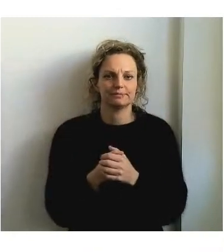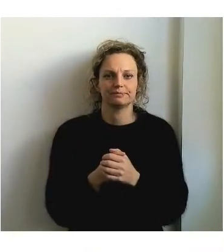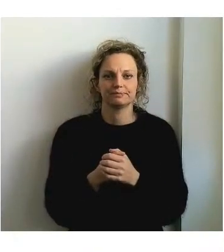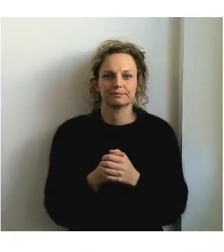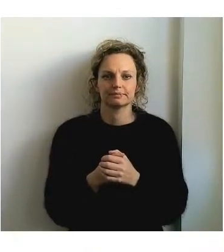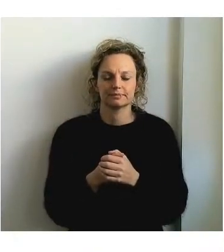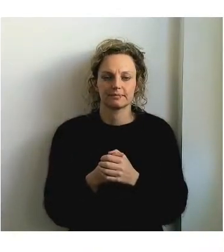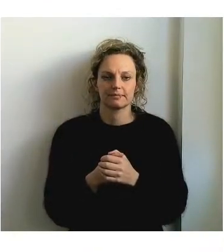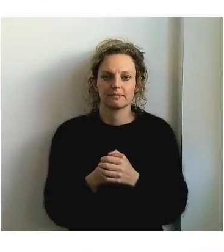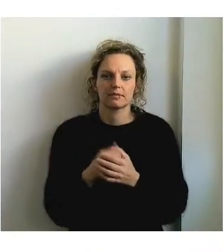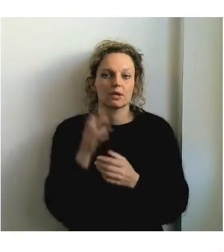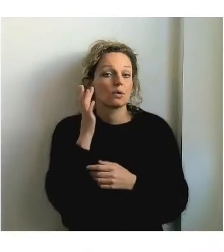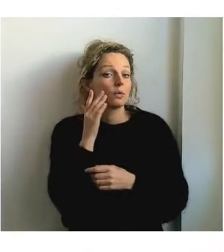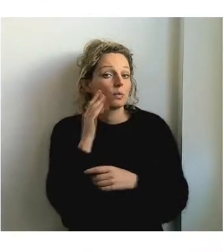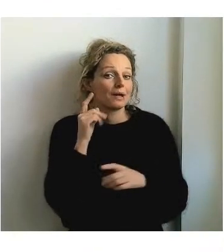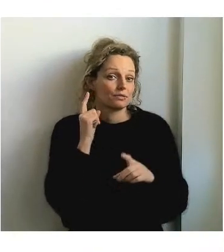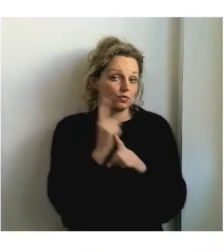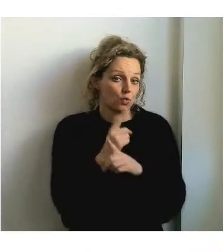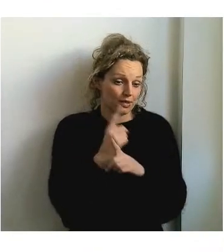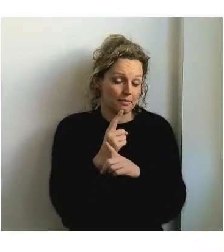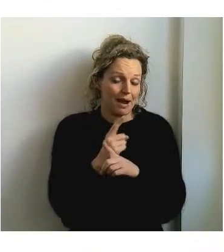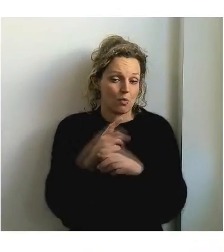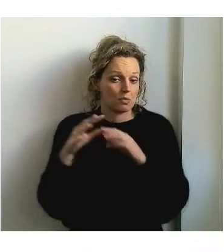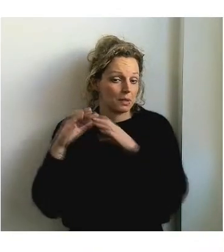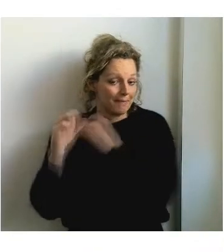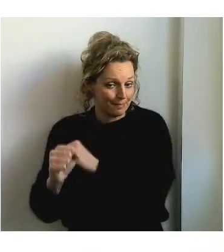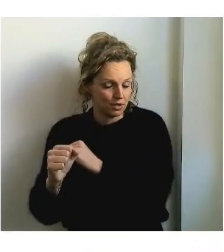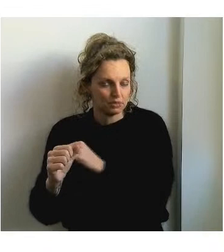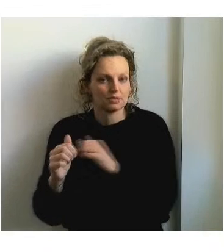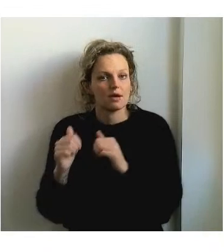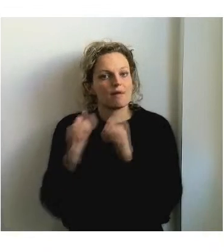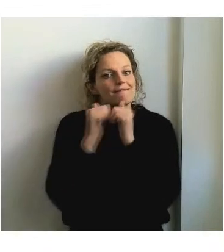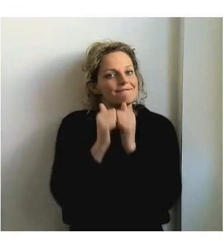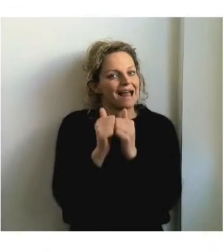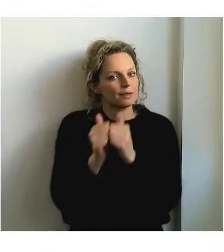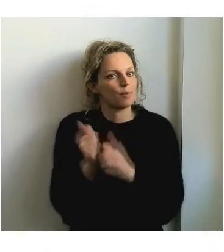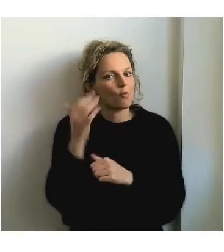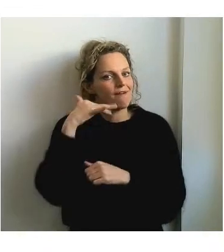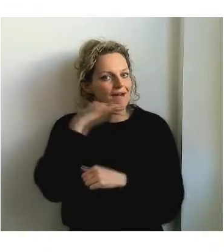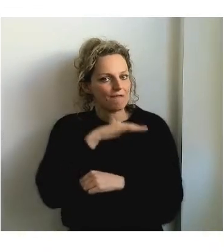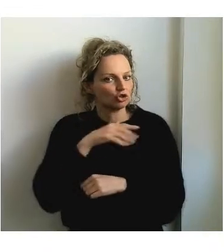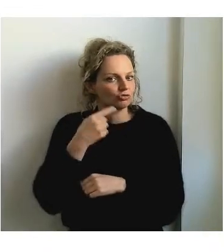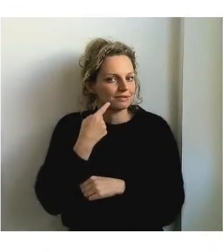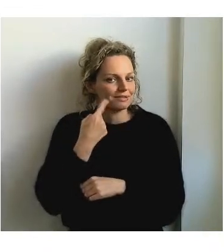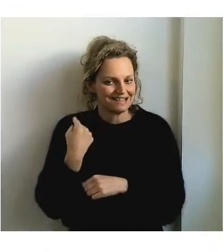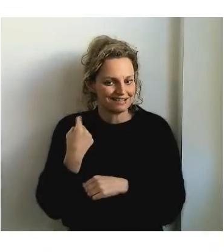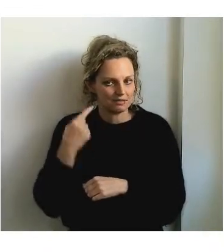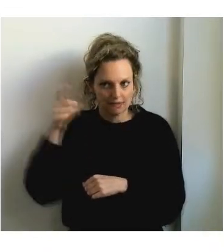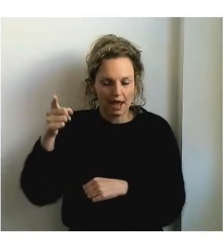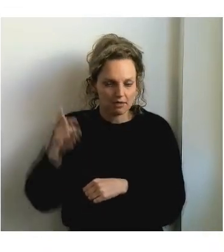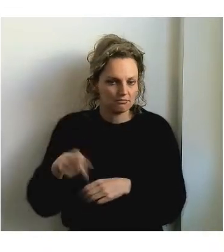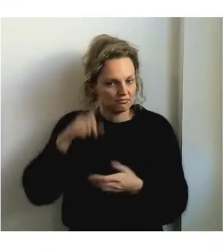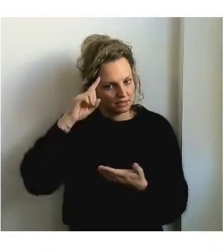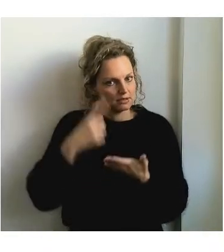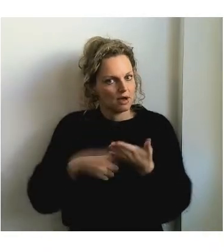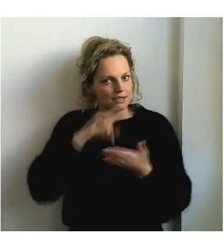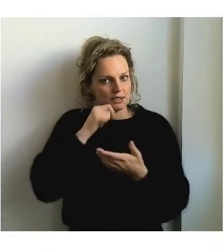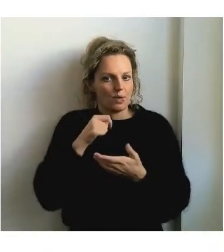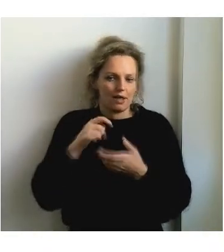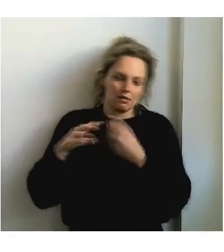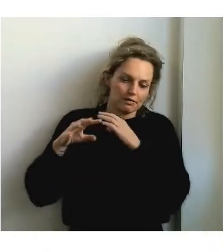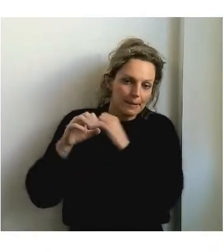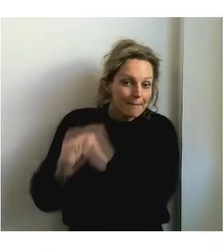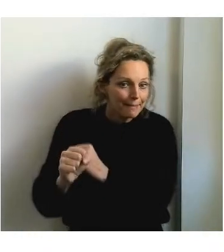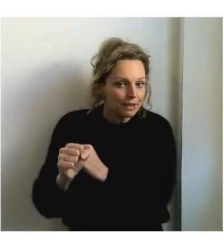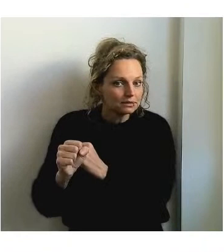talking about commitments, a valuable 500 yesterday, that an organisation's made a commitment, actually it's got to start putting it into practice. And one of the elements of that is really then when